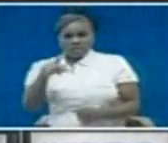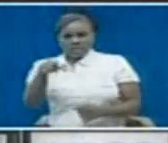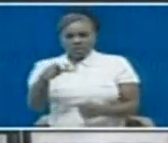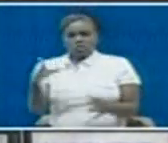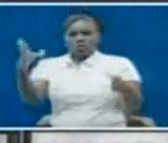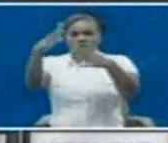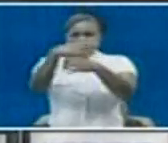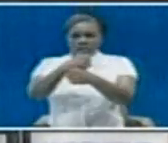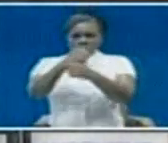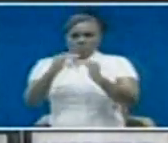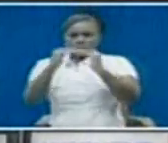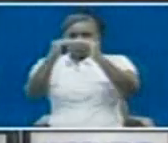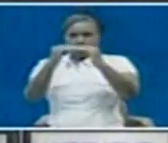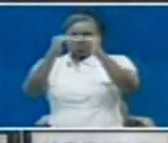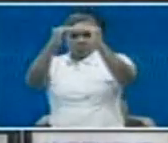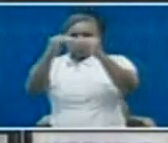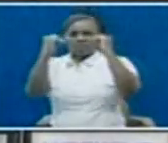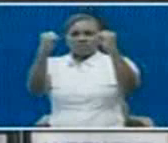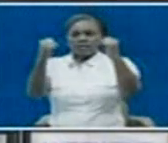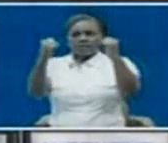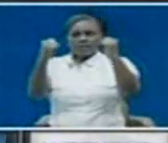organization grow from strength to strength.